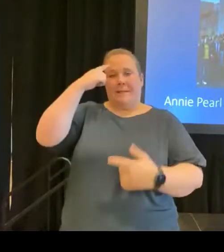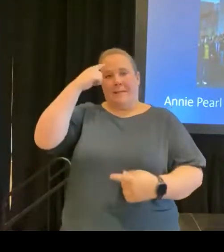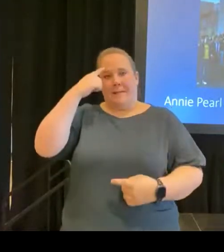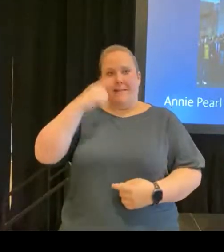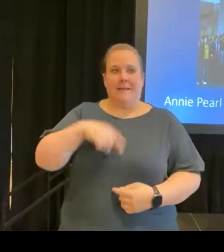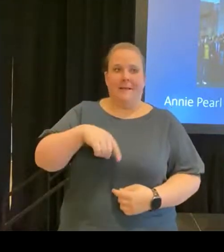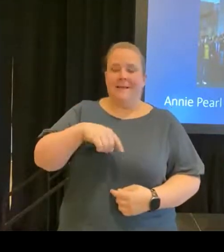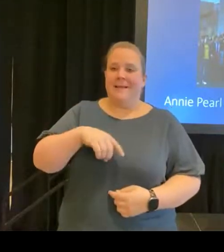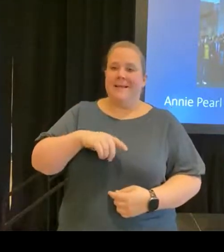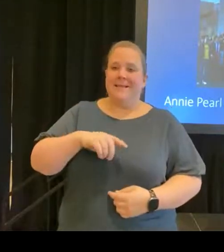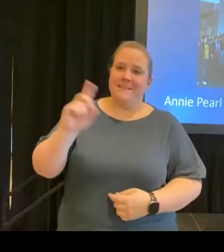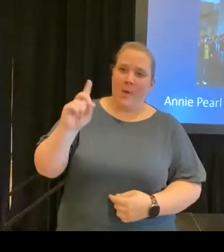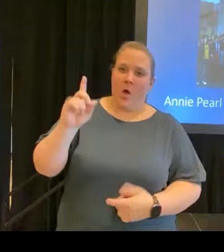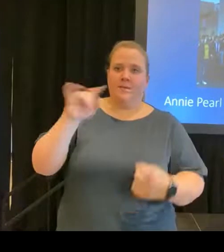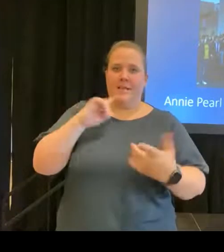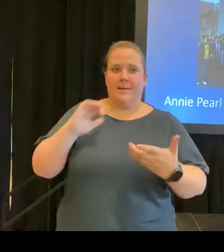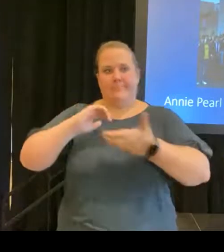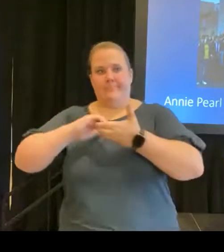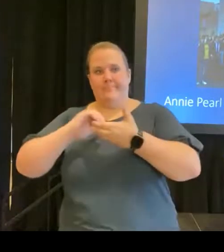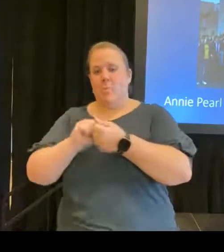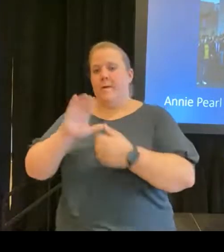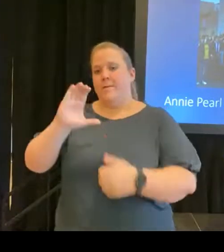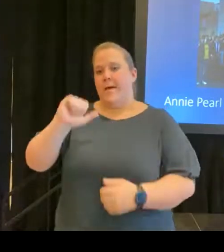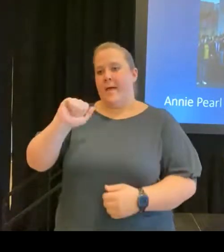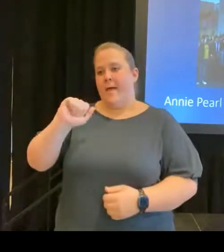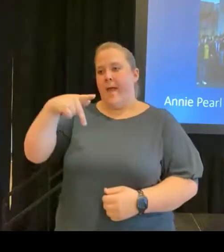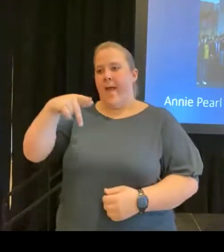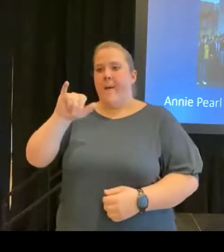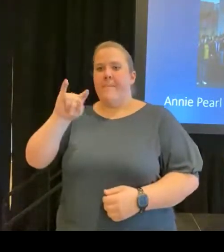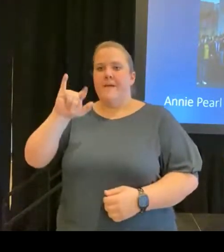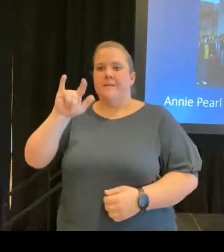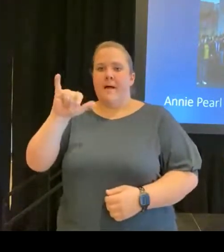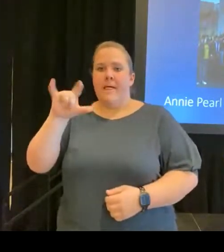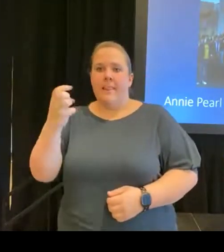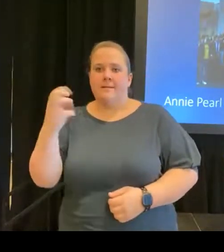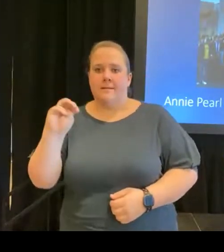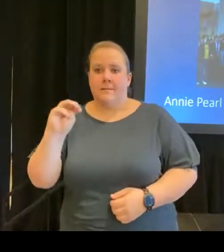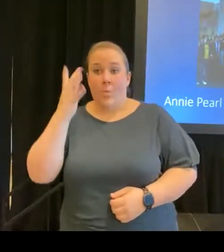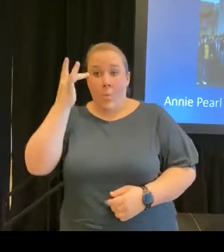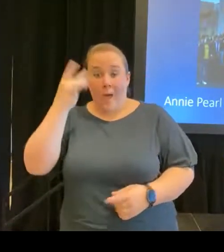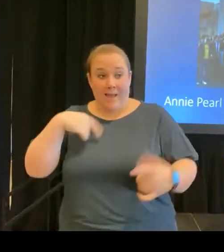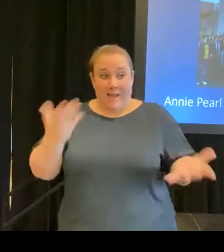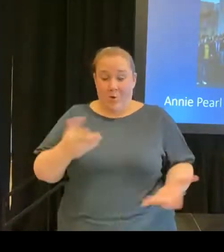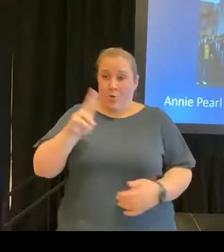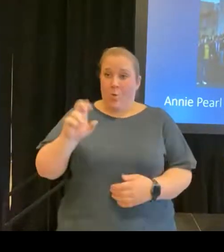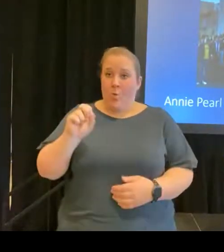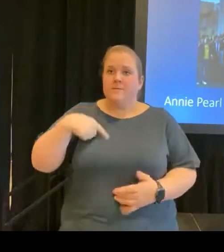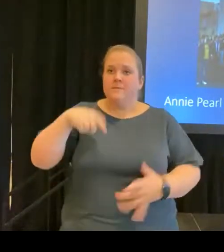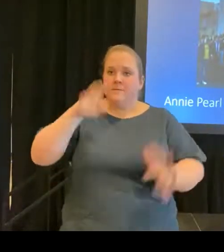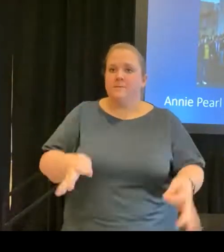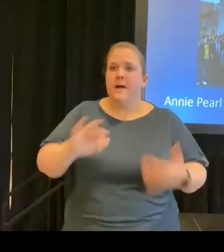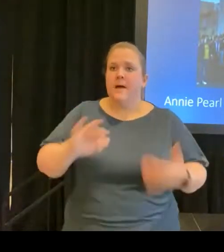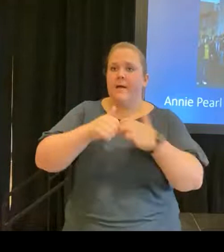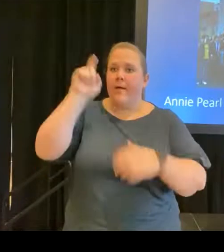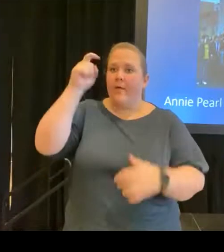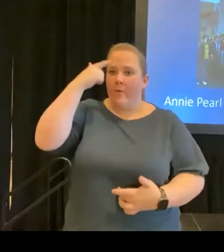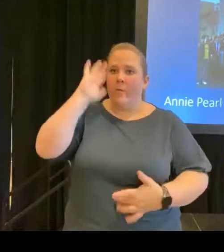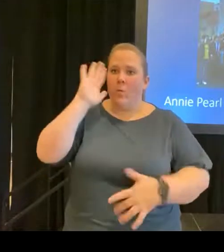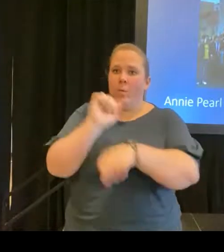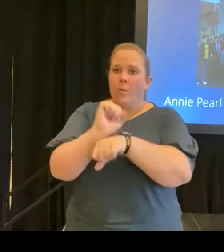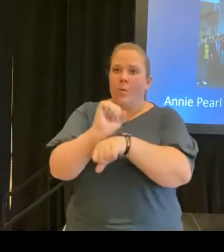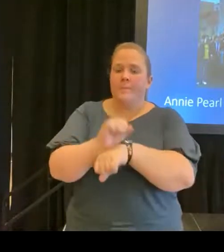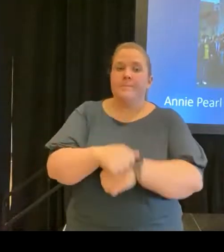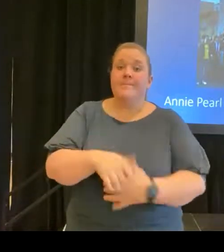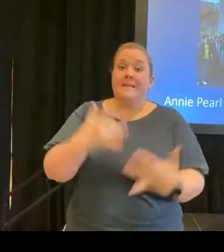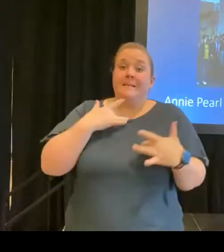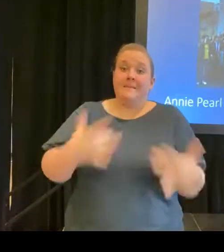with capitalism, right? And that's because we made choices in the United States about how the government is going to work. Normally,